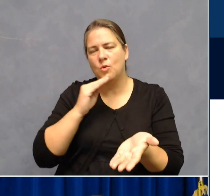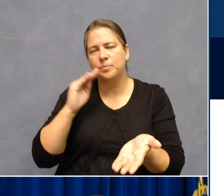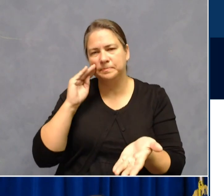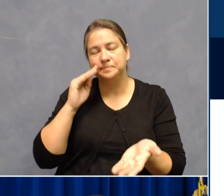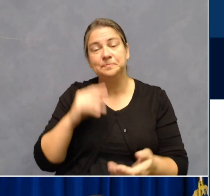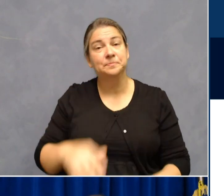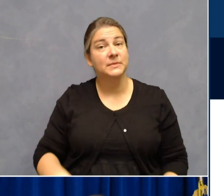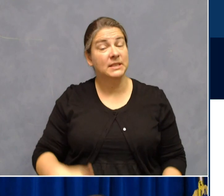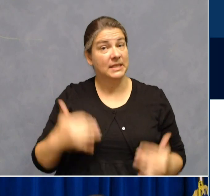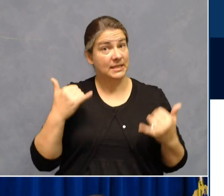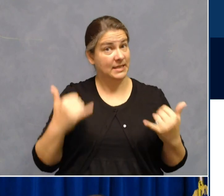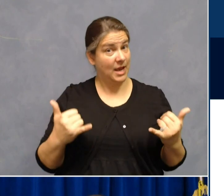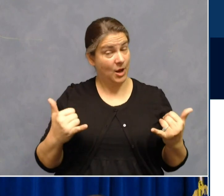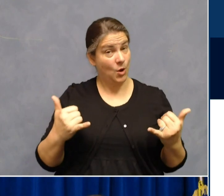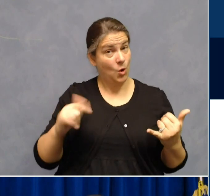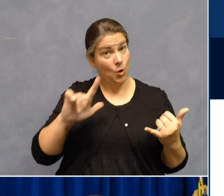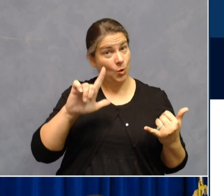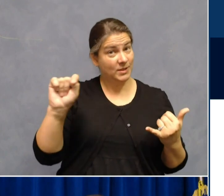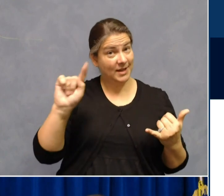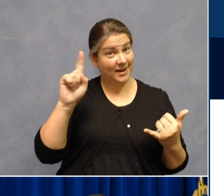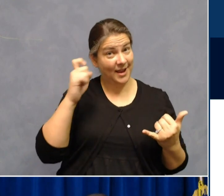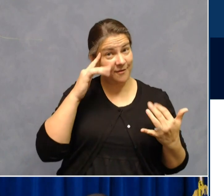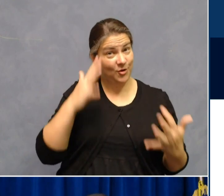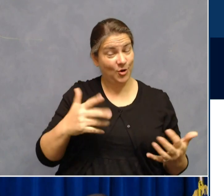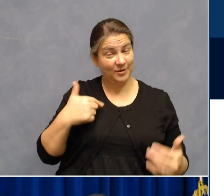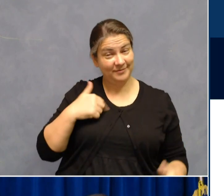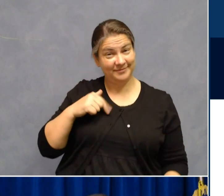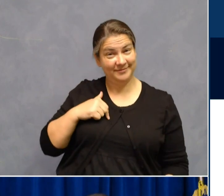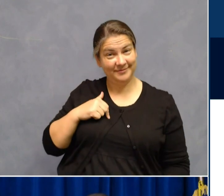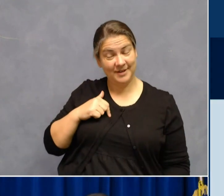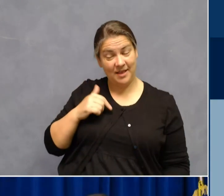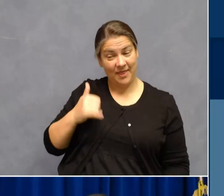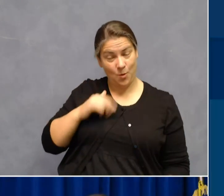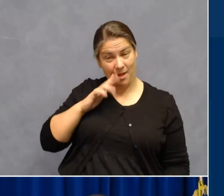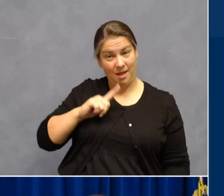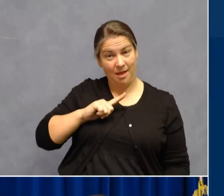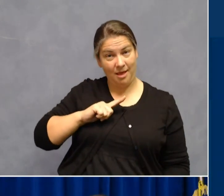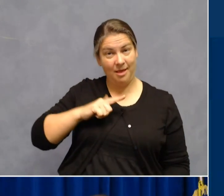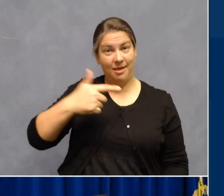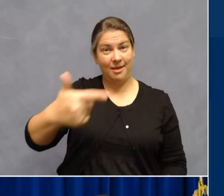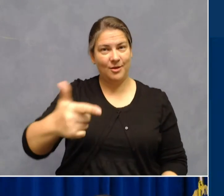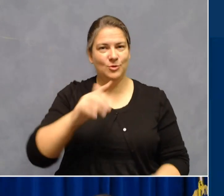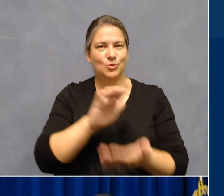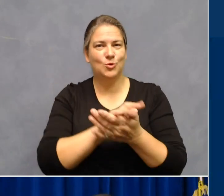to the Lieutenant Governor, who is going to give us an update on our school reporting.